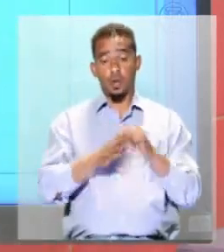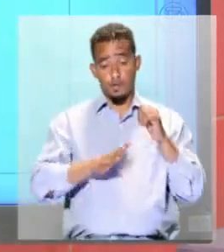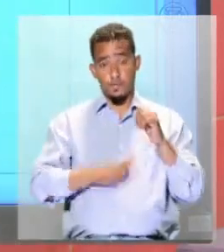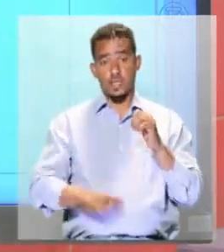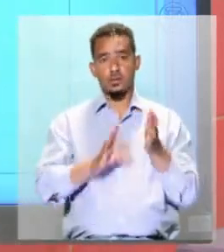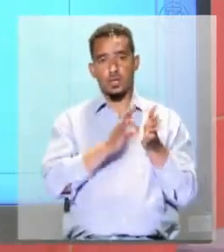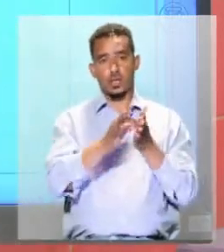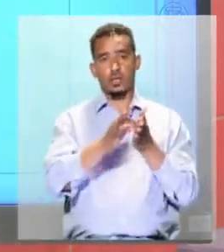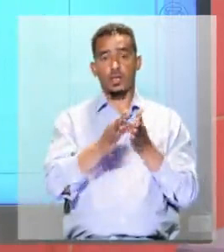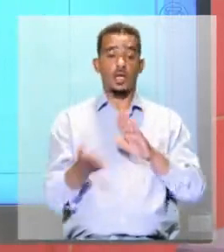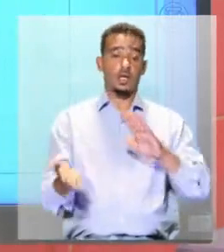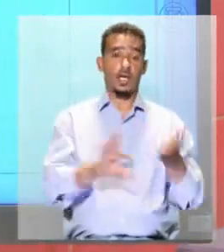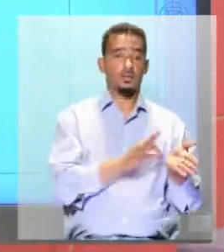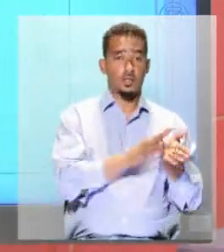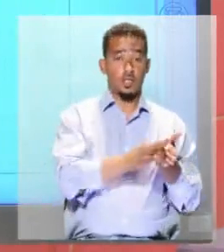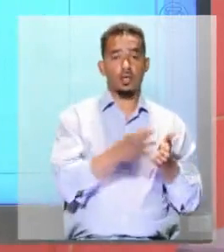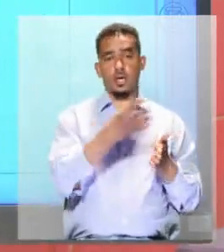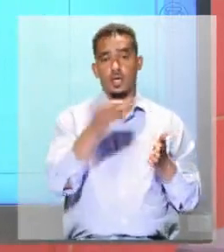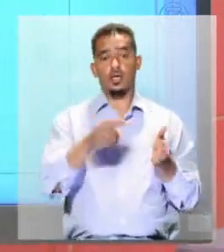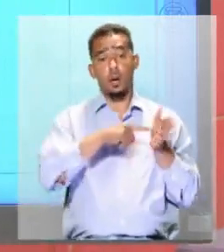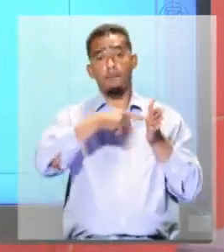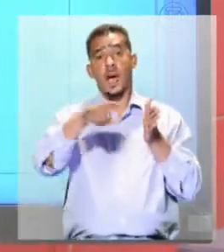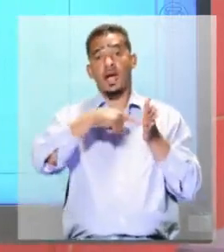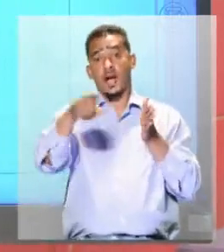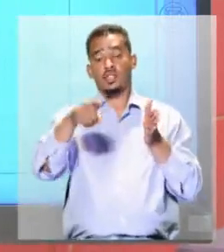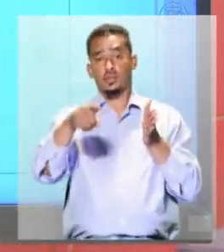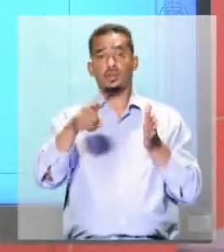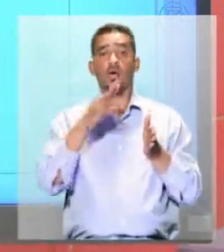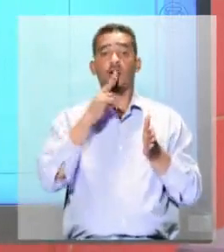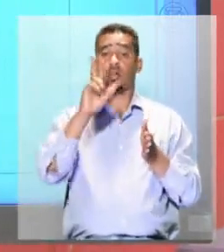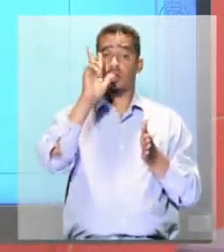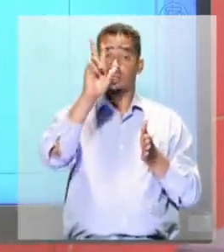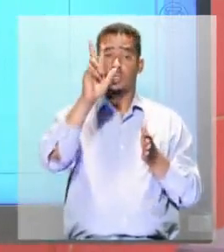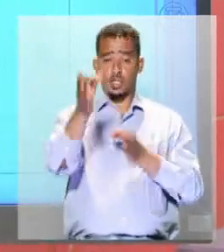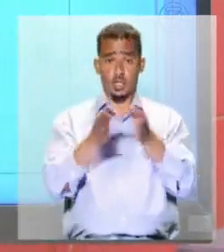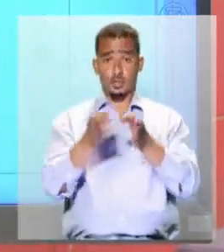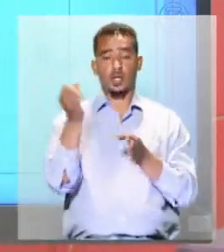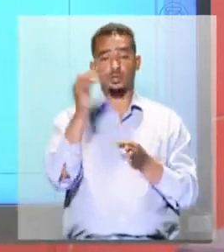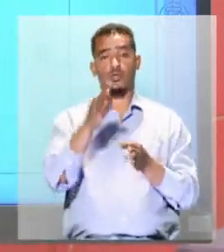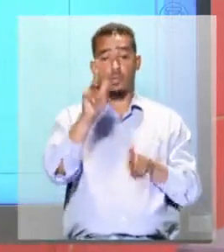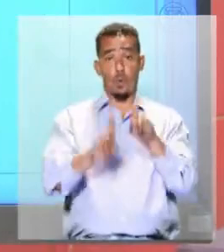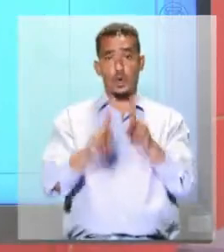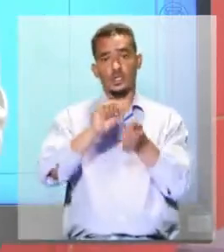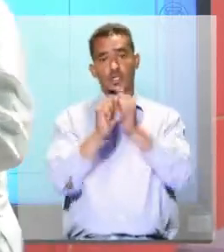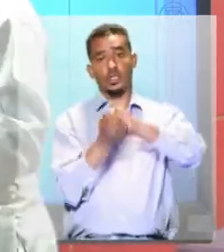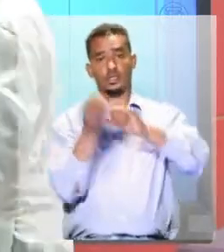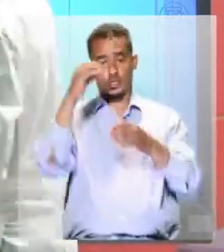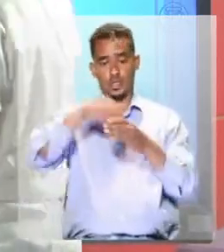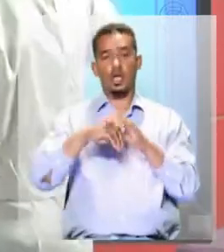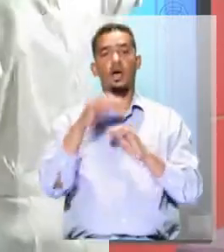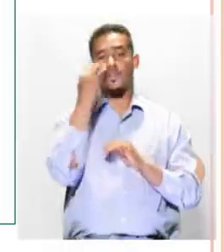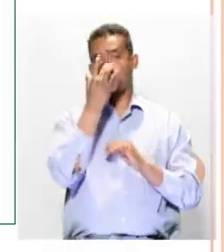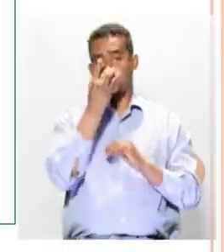rate, death rate, and migration are the three determinants of population change in